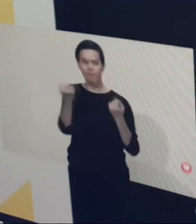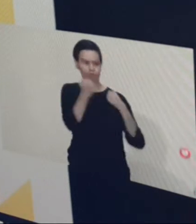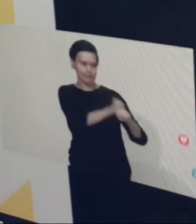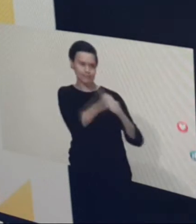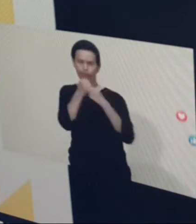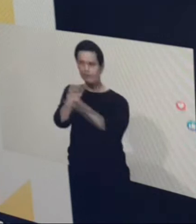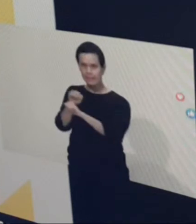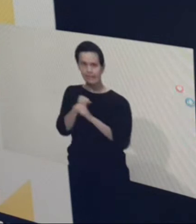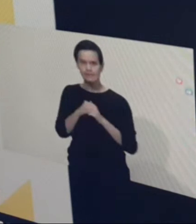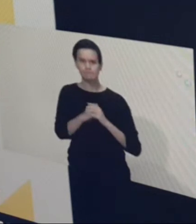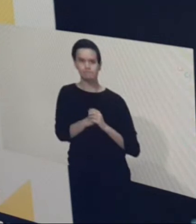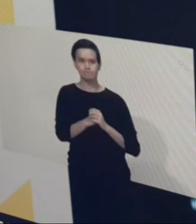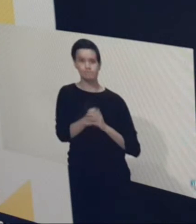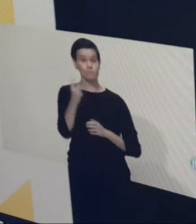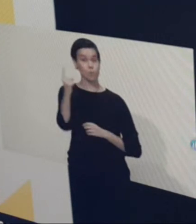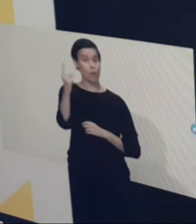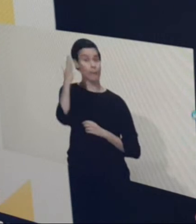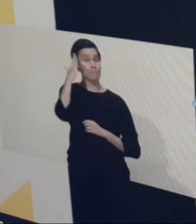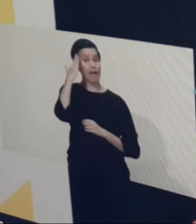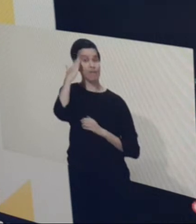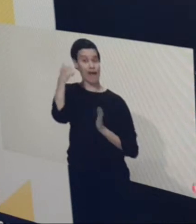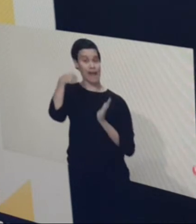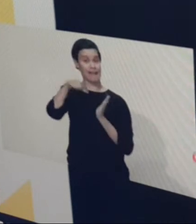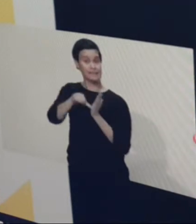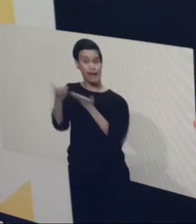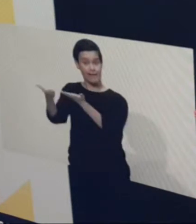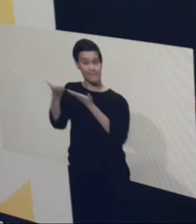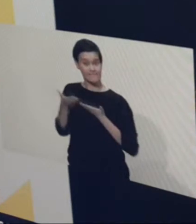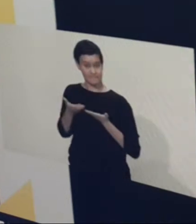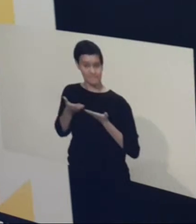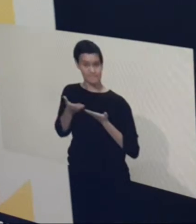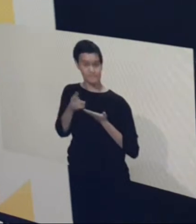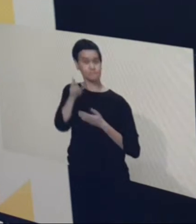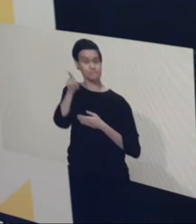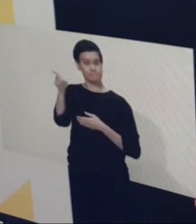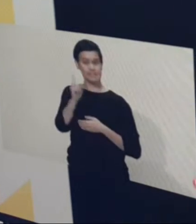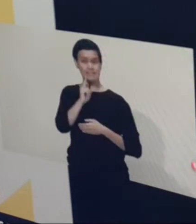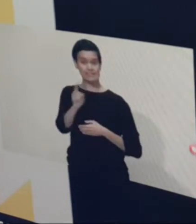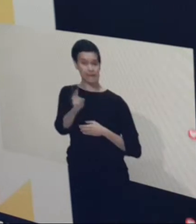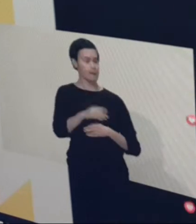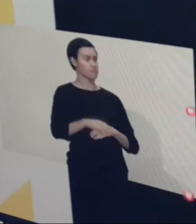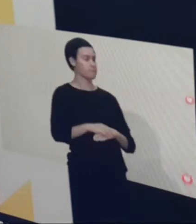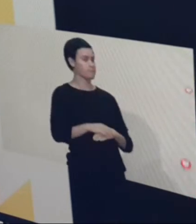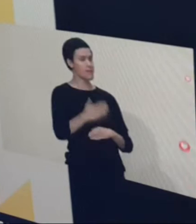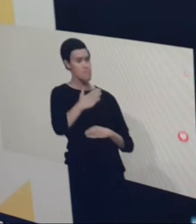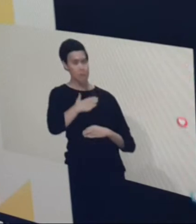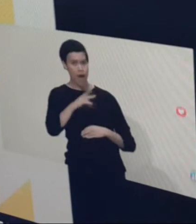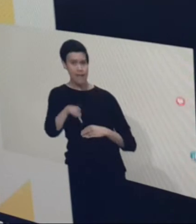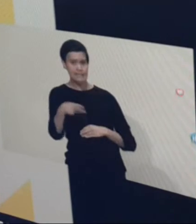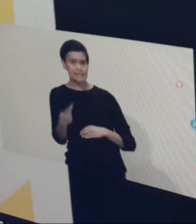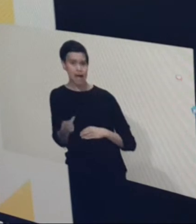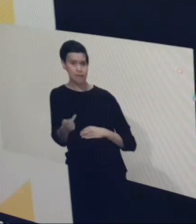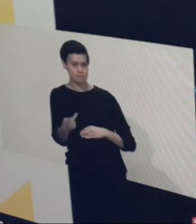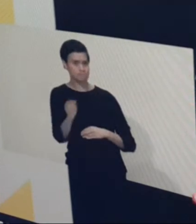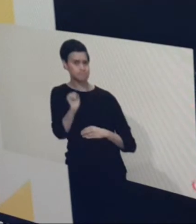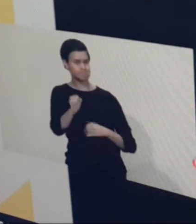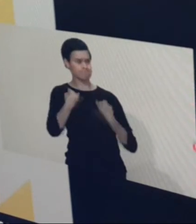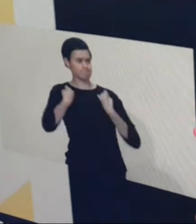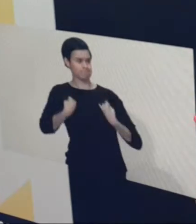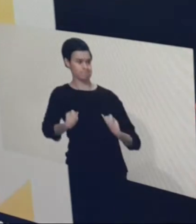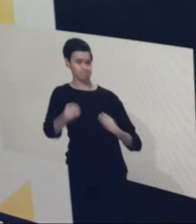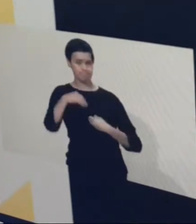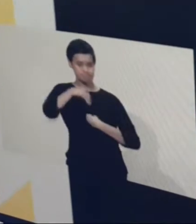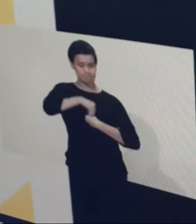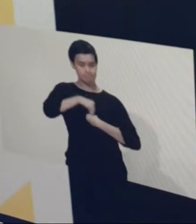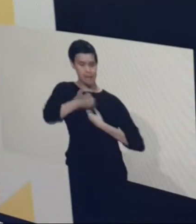a mother who spoke about what that team effort has meant to her. Her young son has compromised immunity, and as a